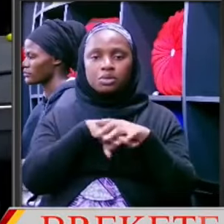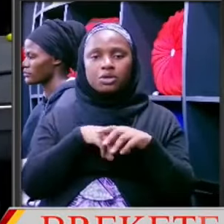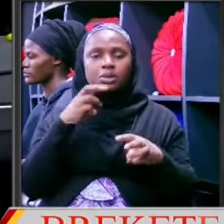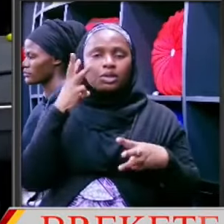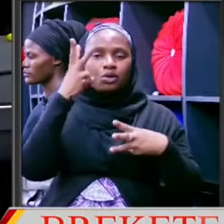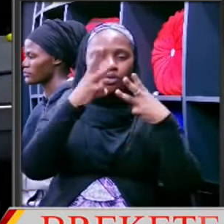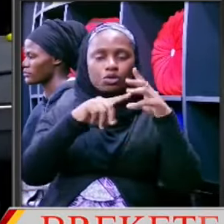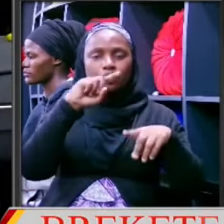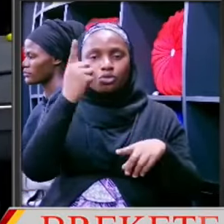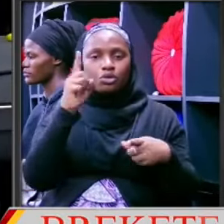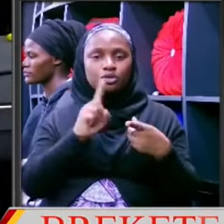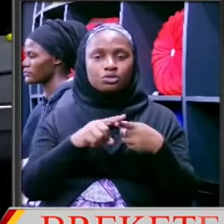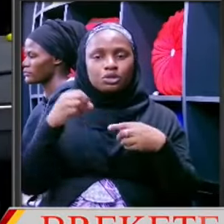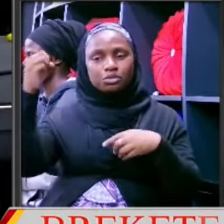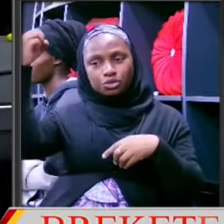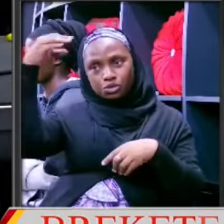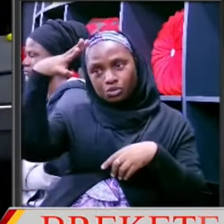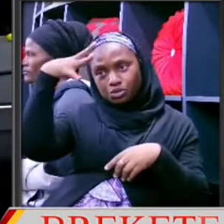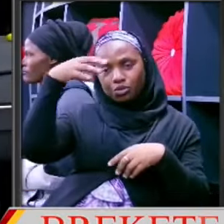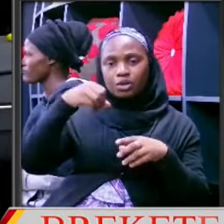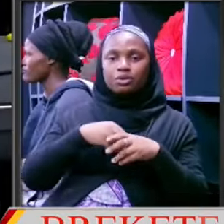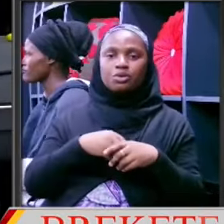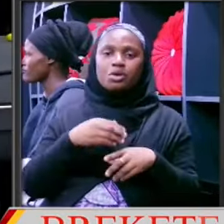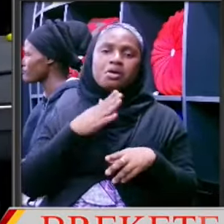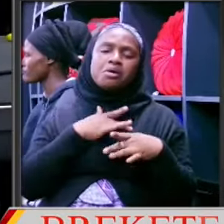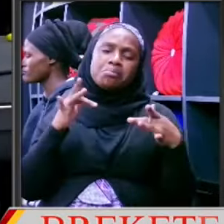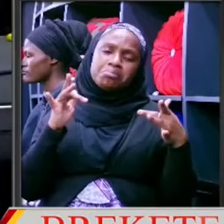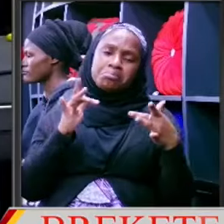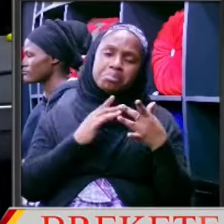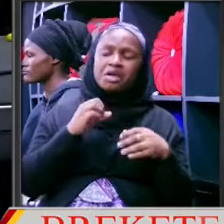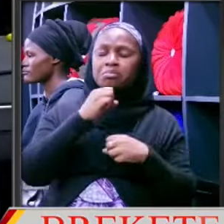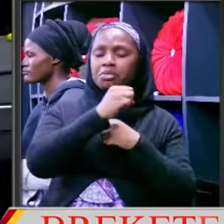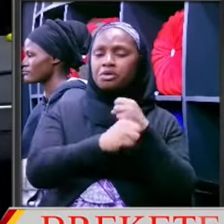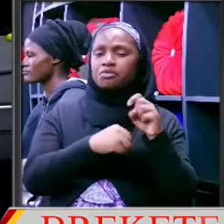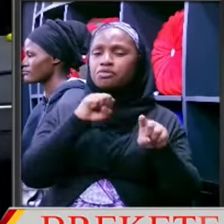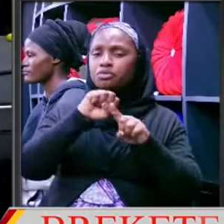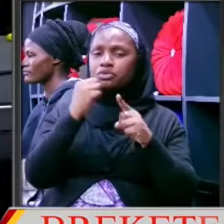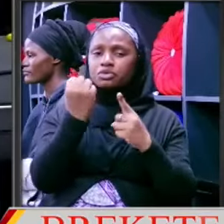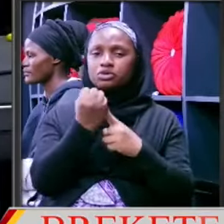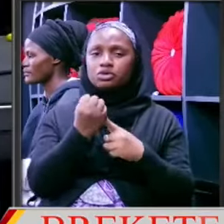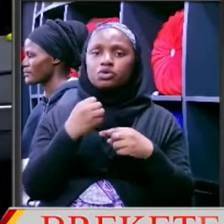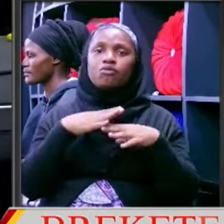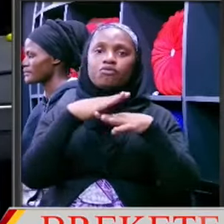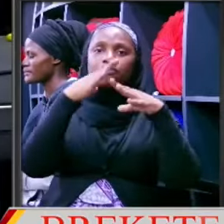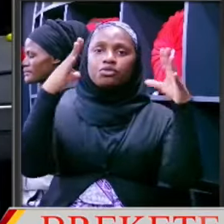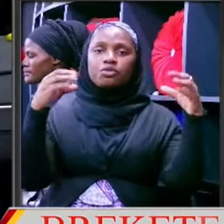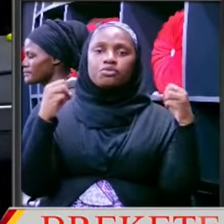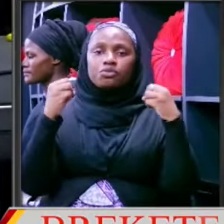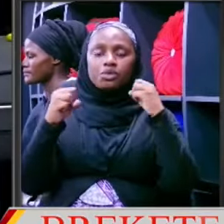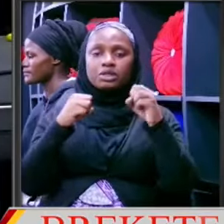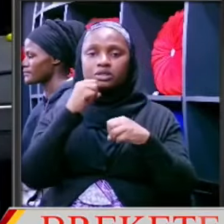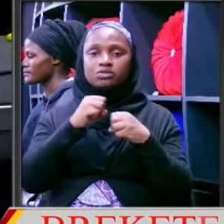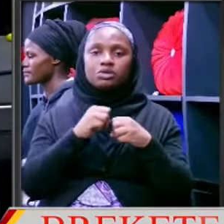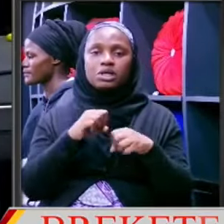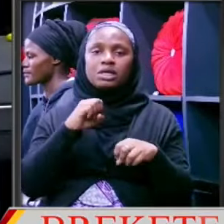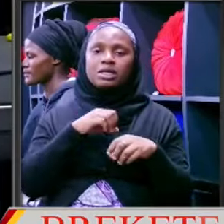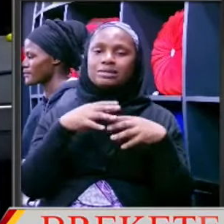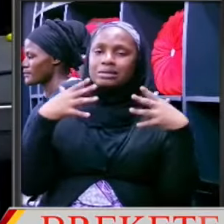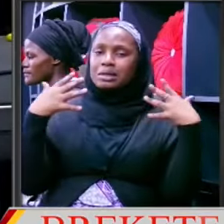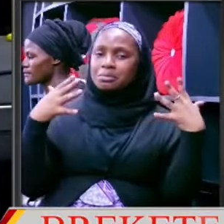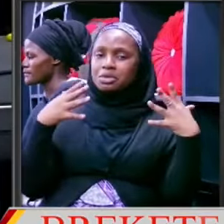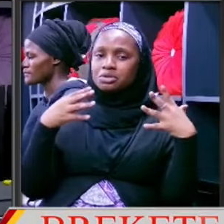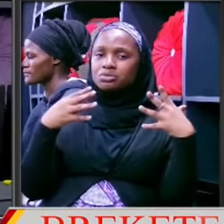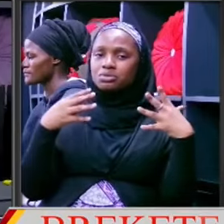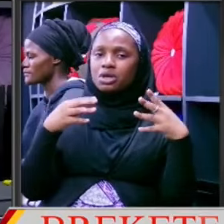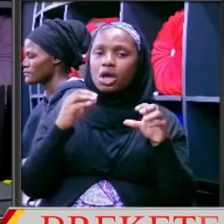only to take me to my glory. My painful situation, full of great expectations, is a mystery caused